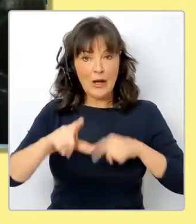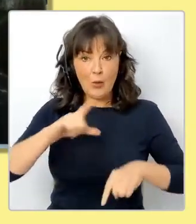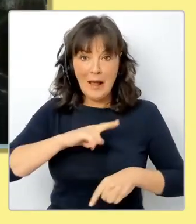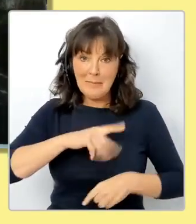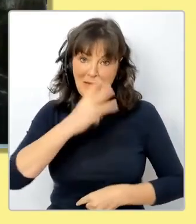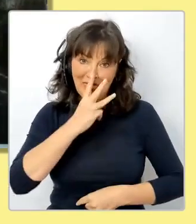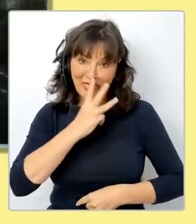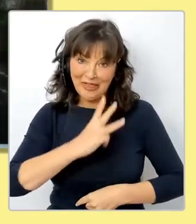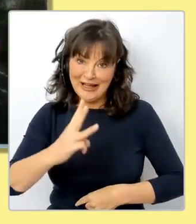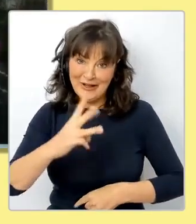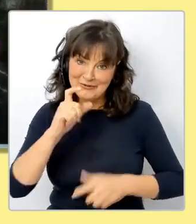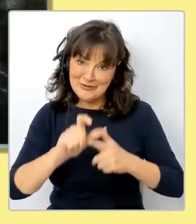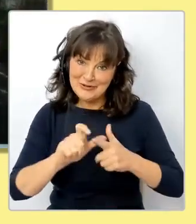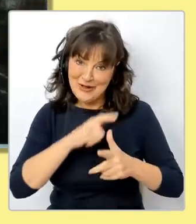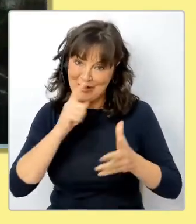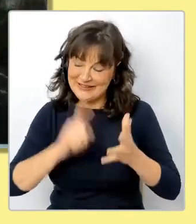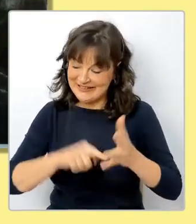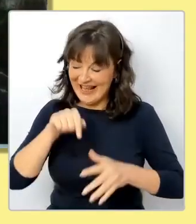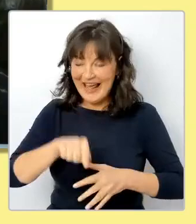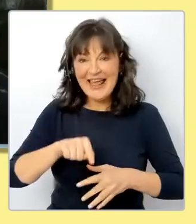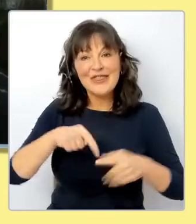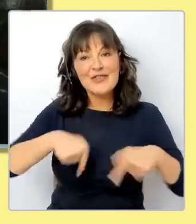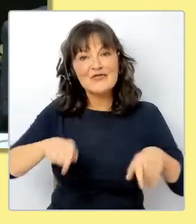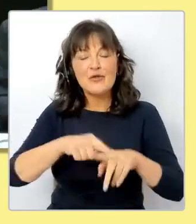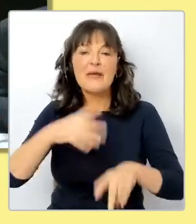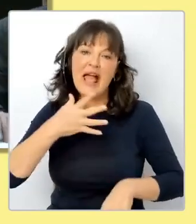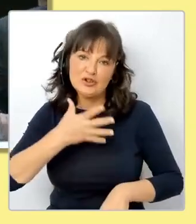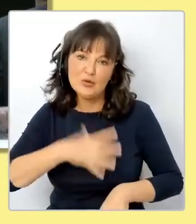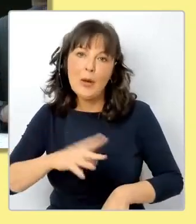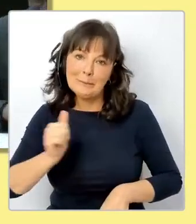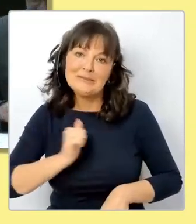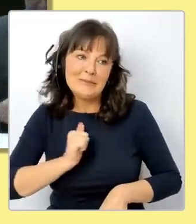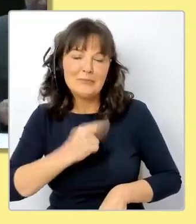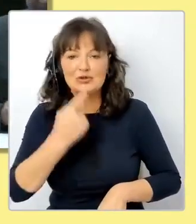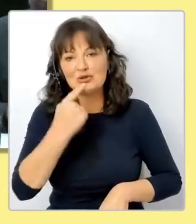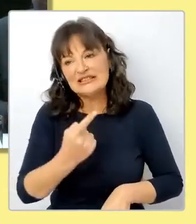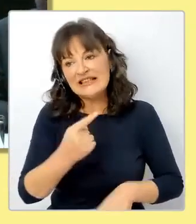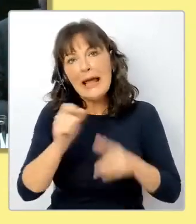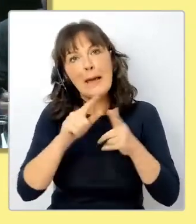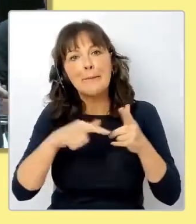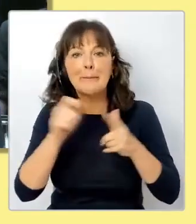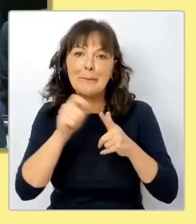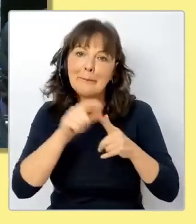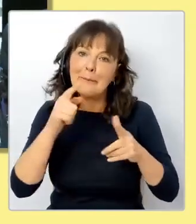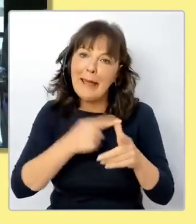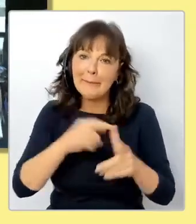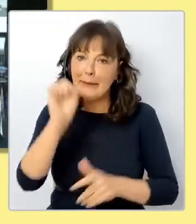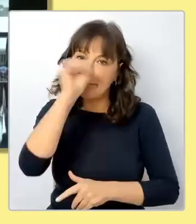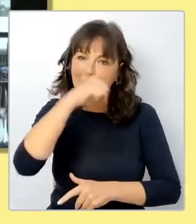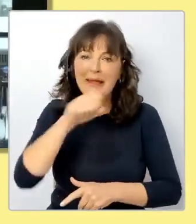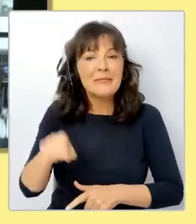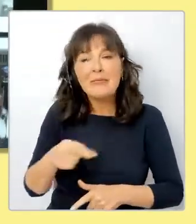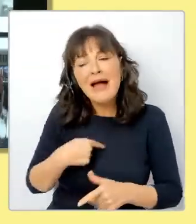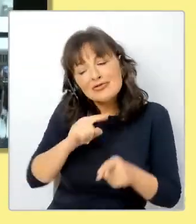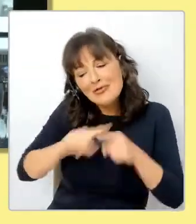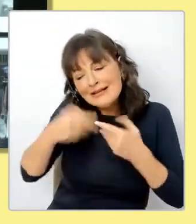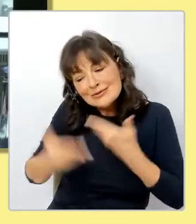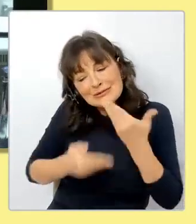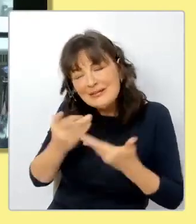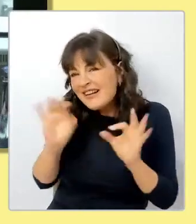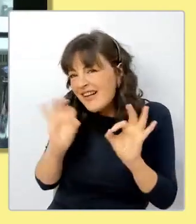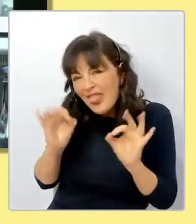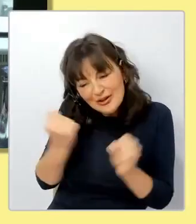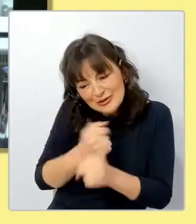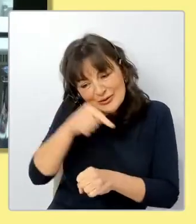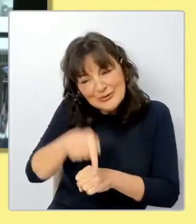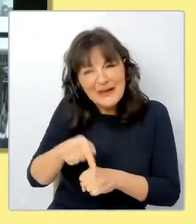room. And she's expecting me to mention Peppa Pig, but I said that's not really got anything to do with what we're doing here. Look, I'm delighted to be